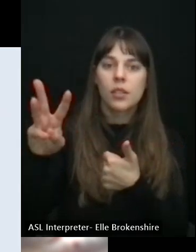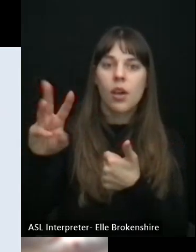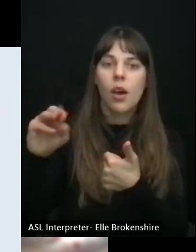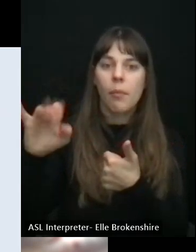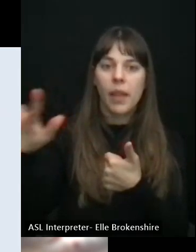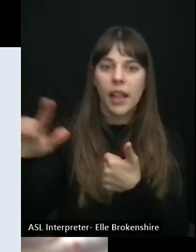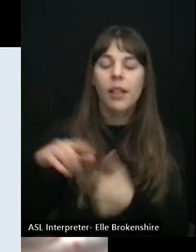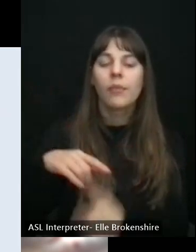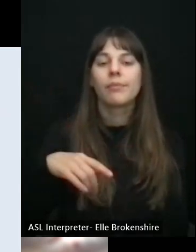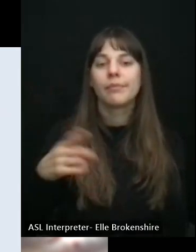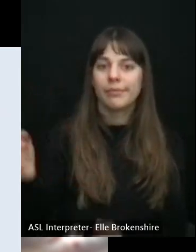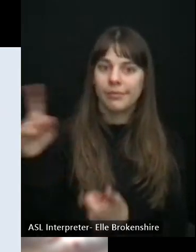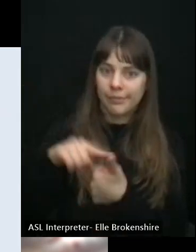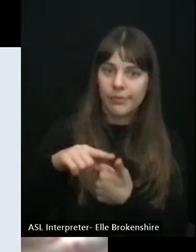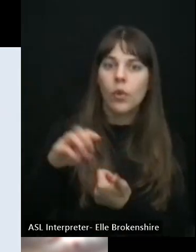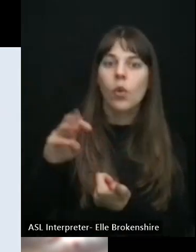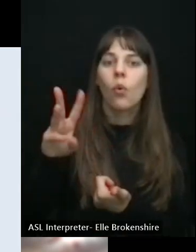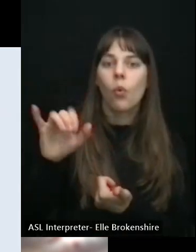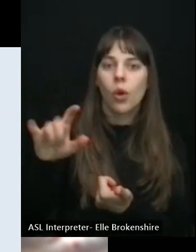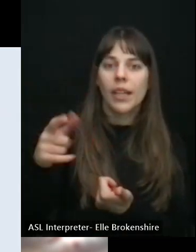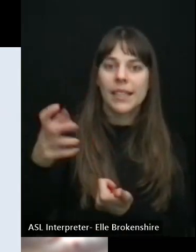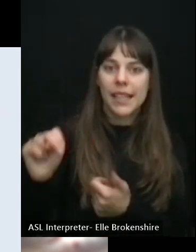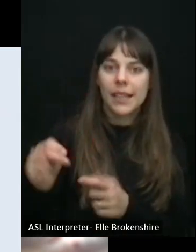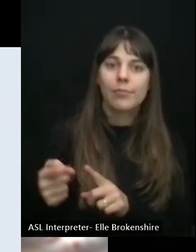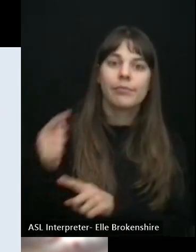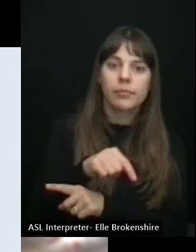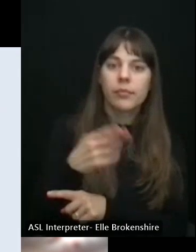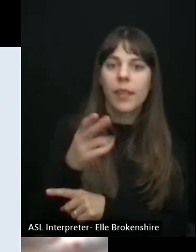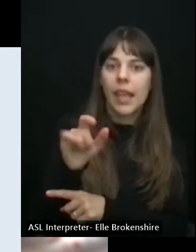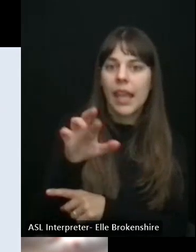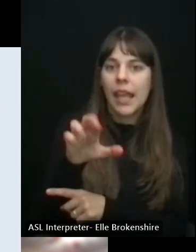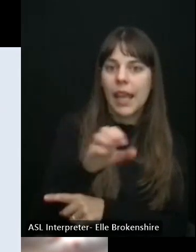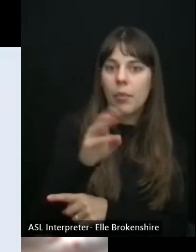And the Y46 will be doing the same routing.